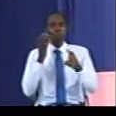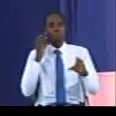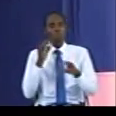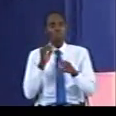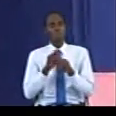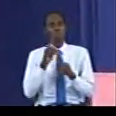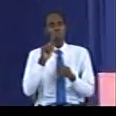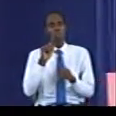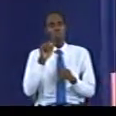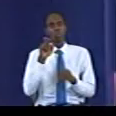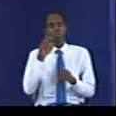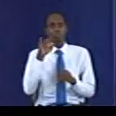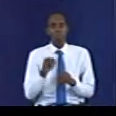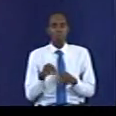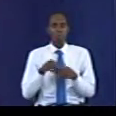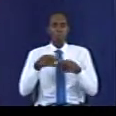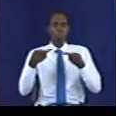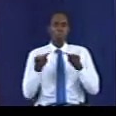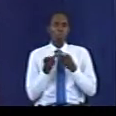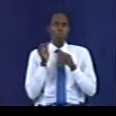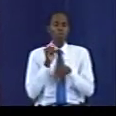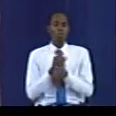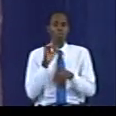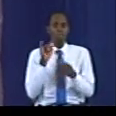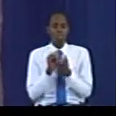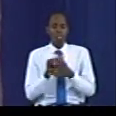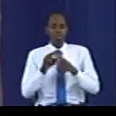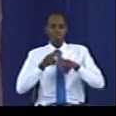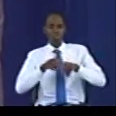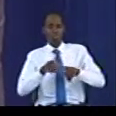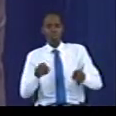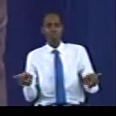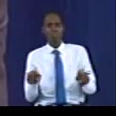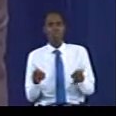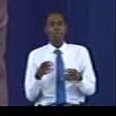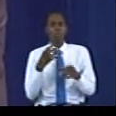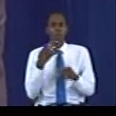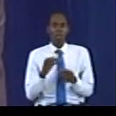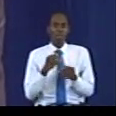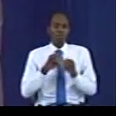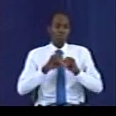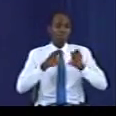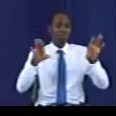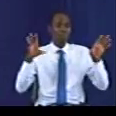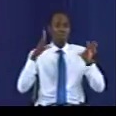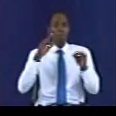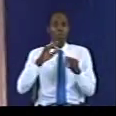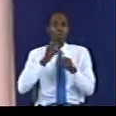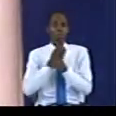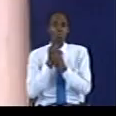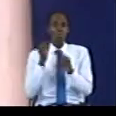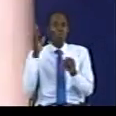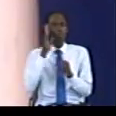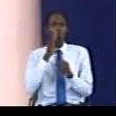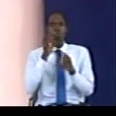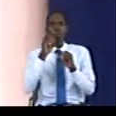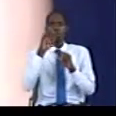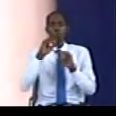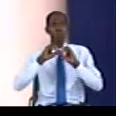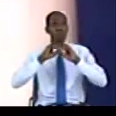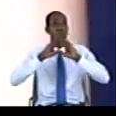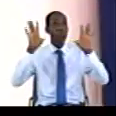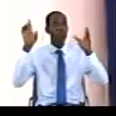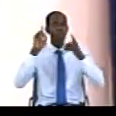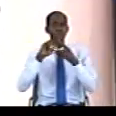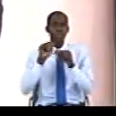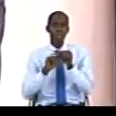work, that distinction, that clarity of salvation will be so clear to everyone. And after